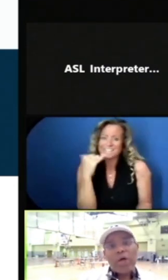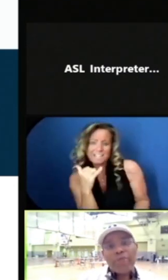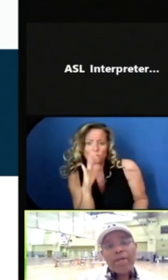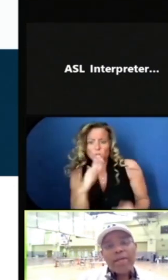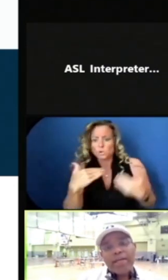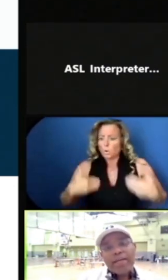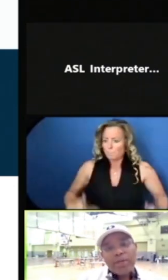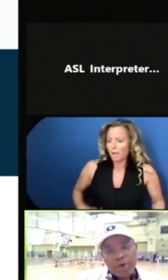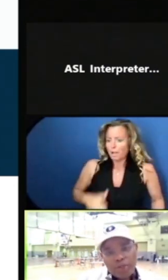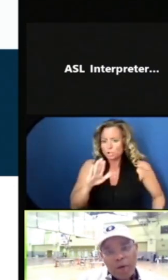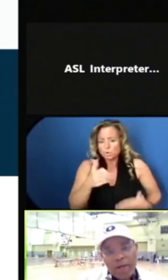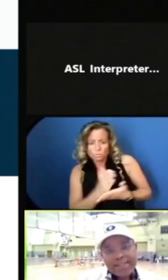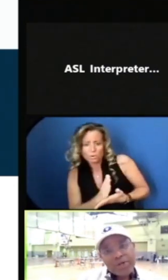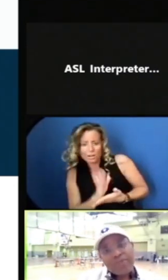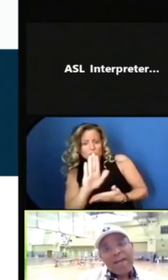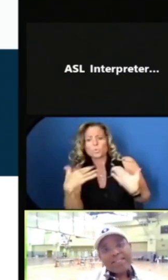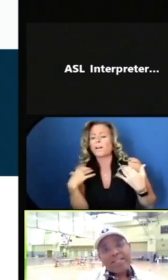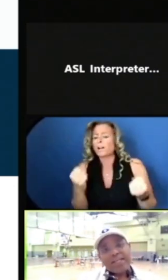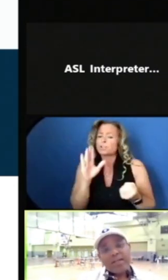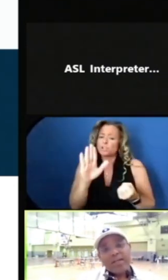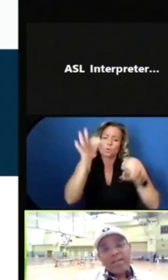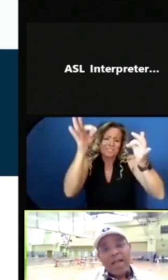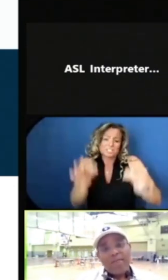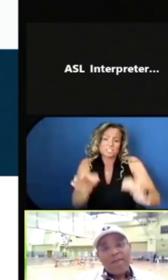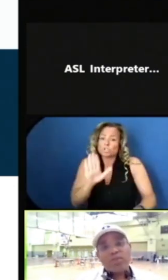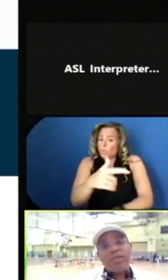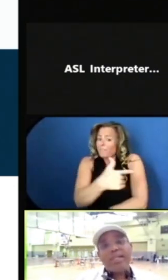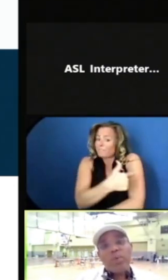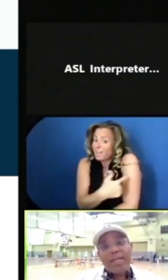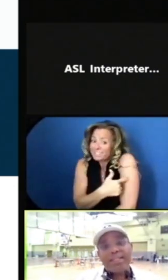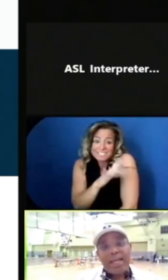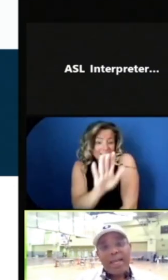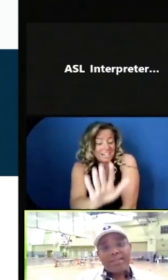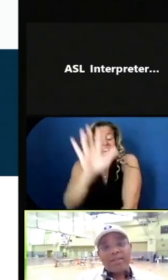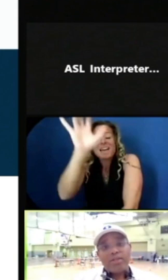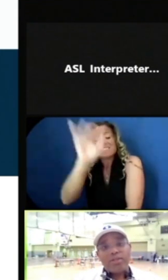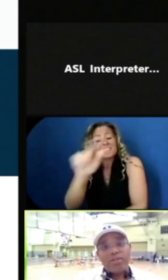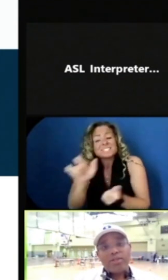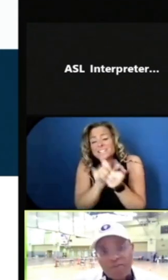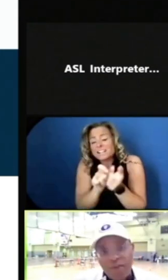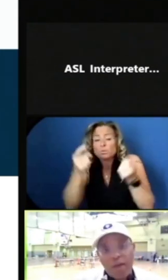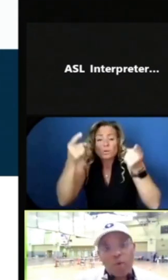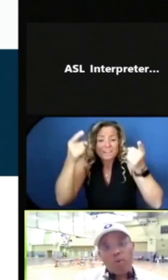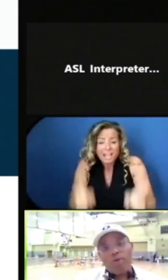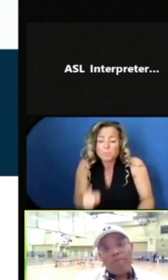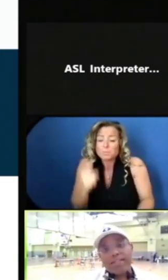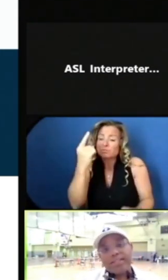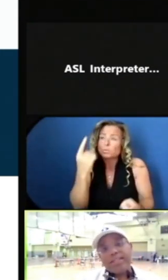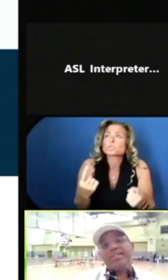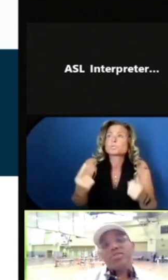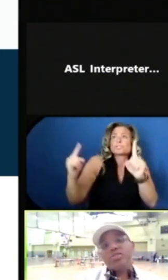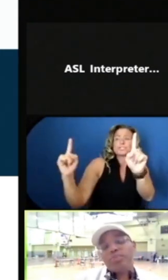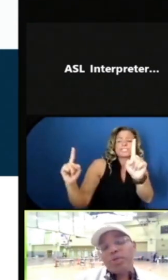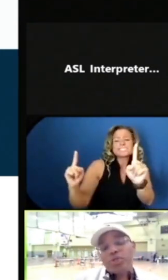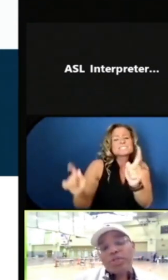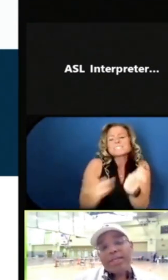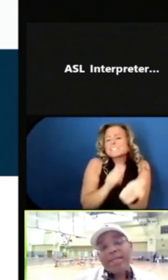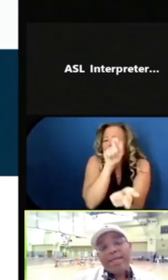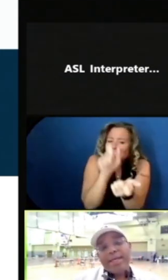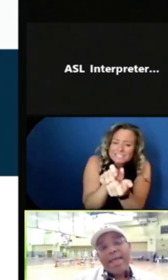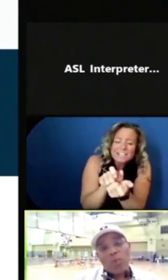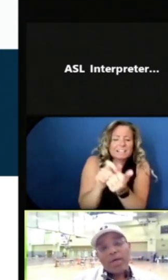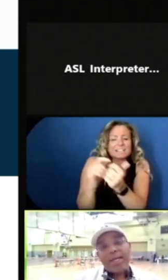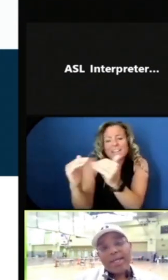your health, your choice, your vaccine. And that's really what it takes to achieve equitable vaccine